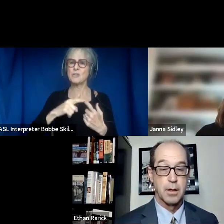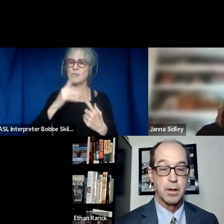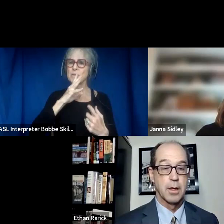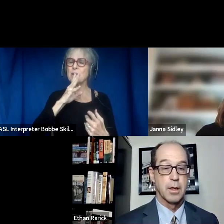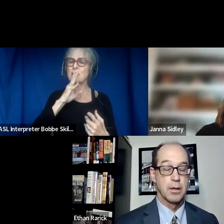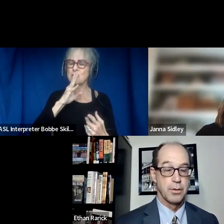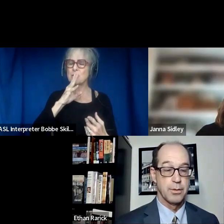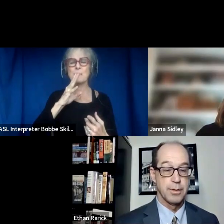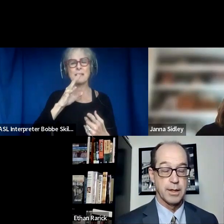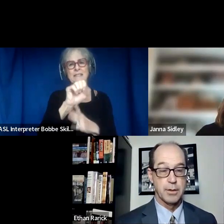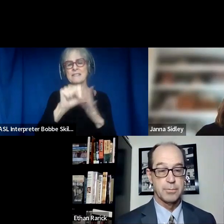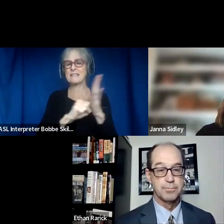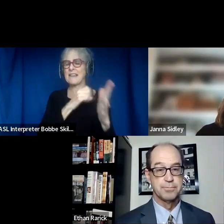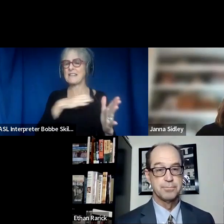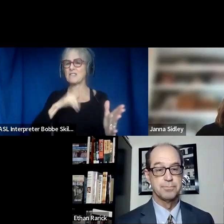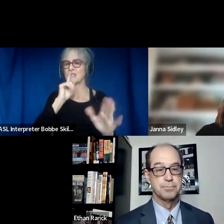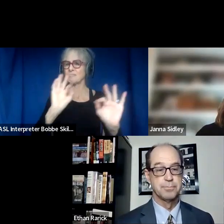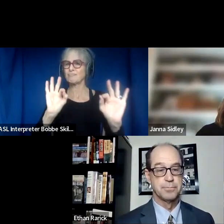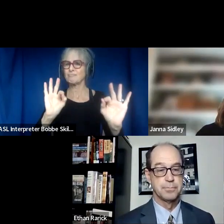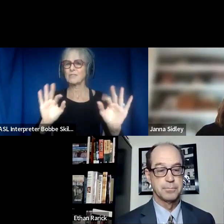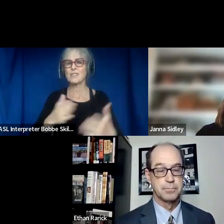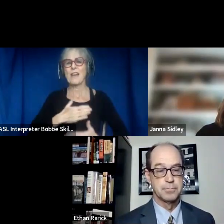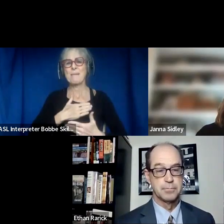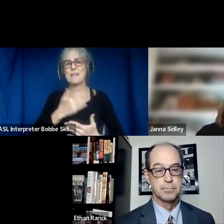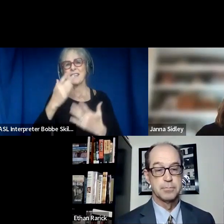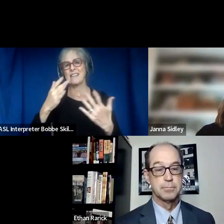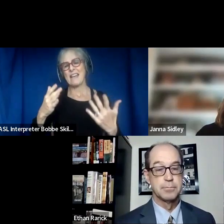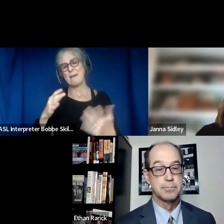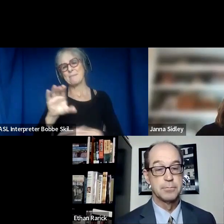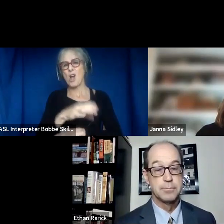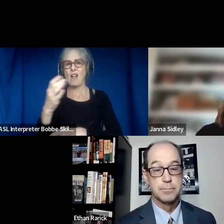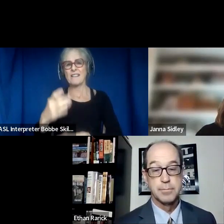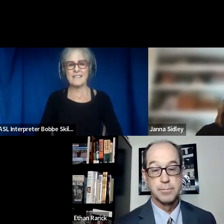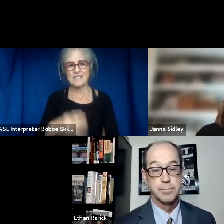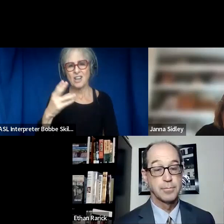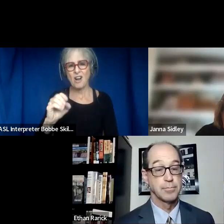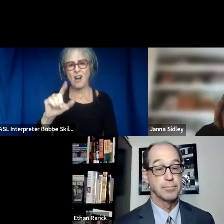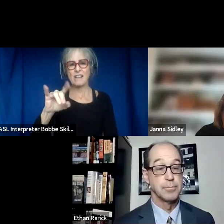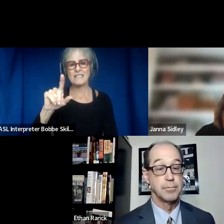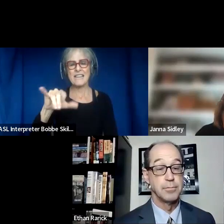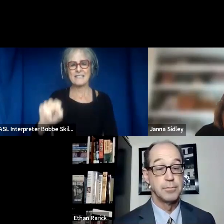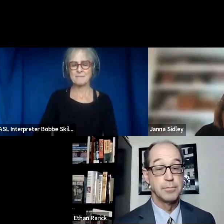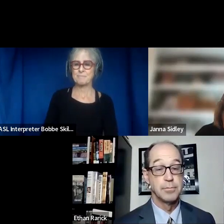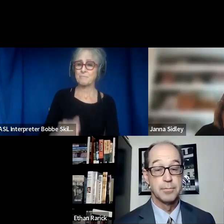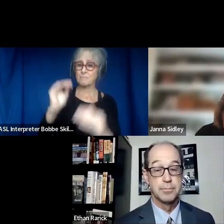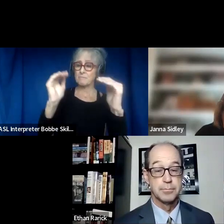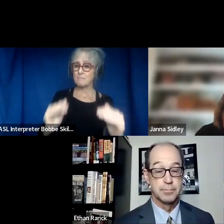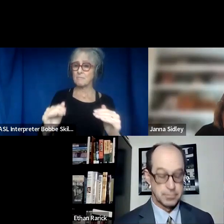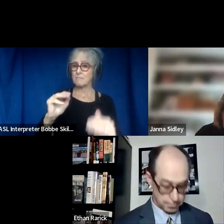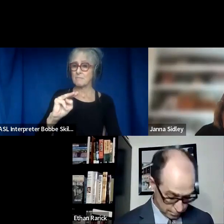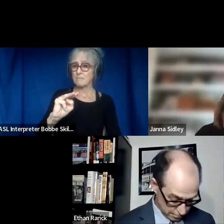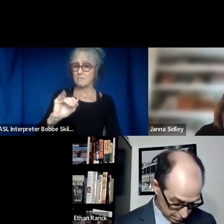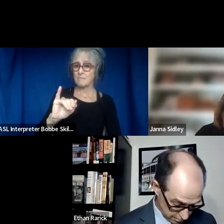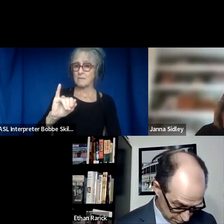guys and happy holidays. Thank you. Thank you, Felicia. Next, we're moving on to Michelle Ramirez. Michelle, you should now